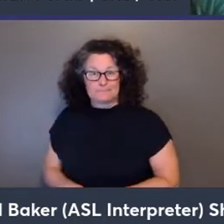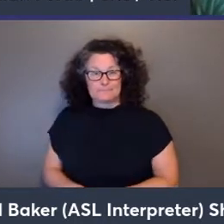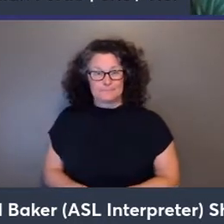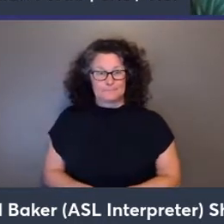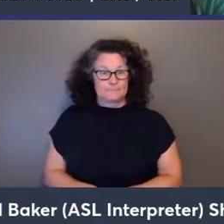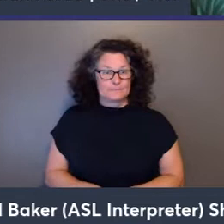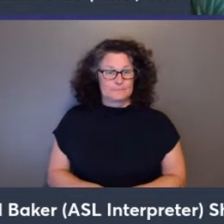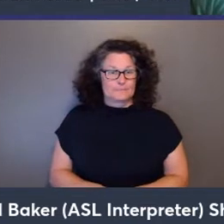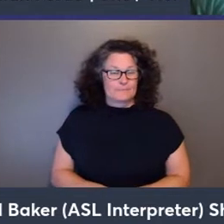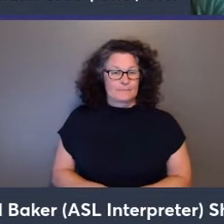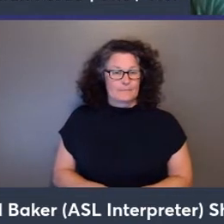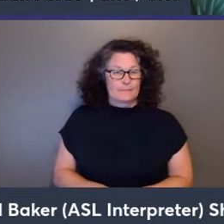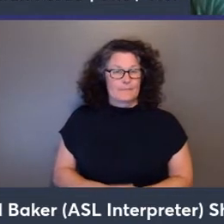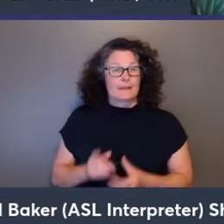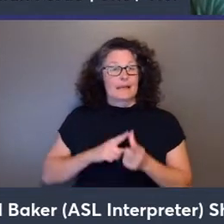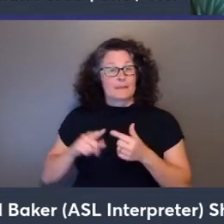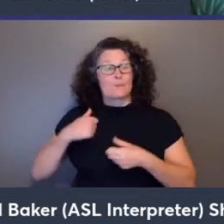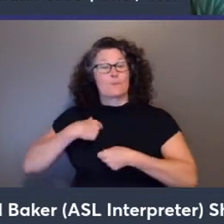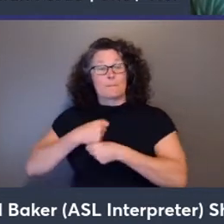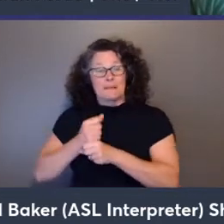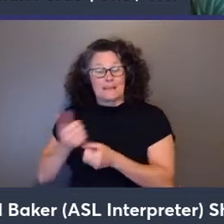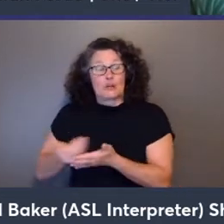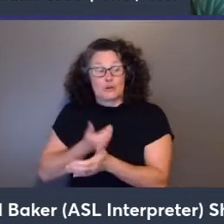And then let's create a new video.